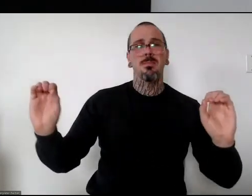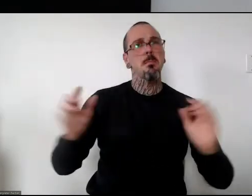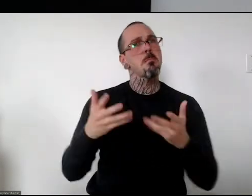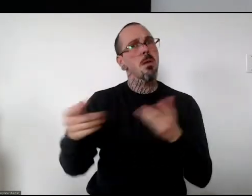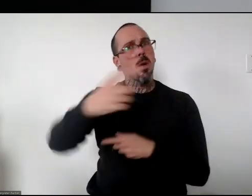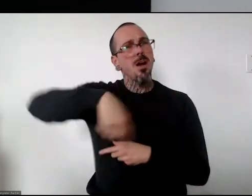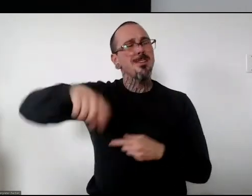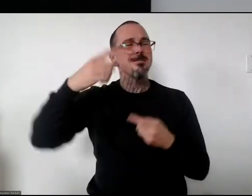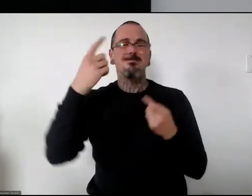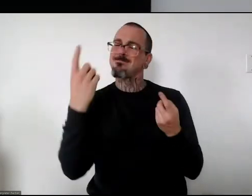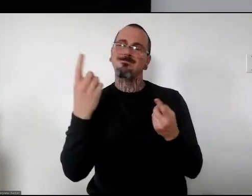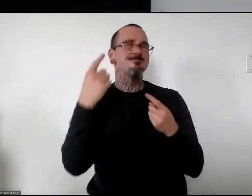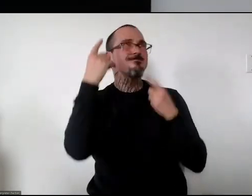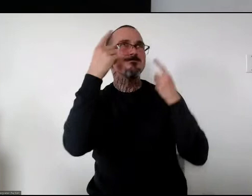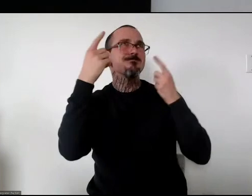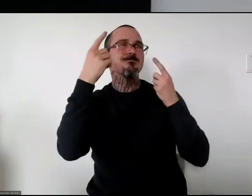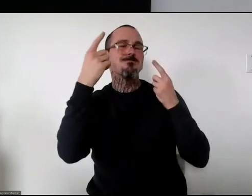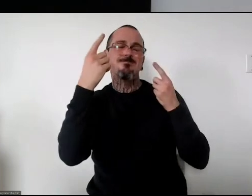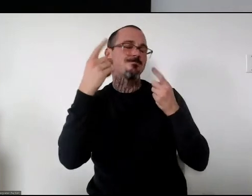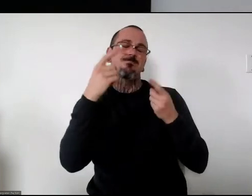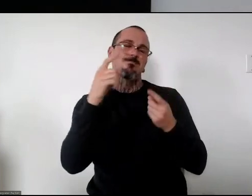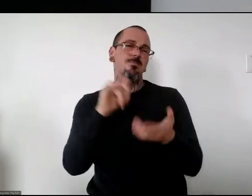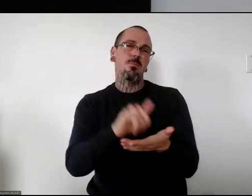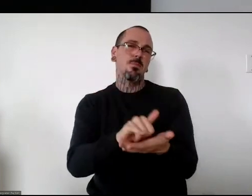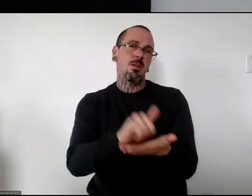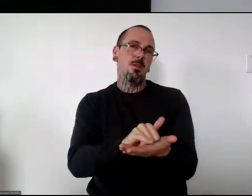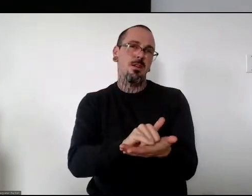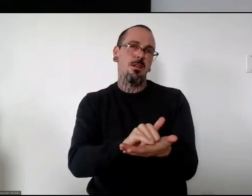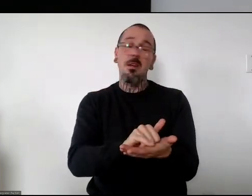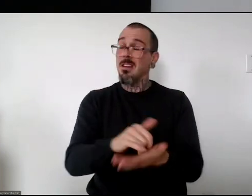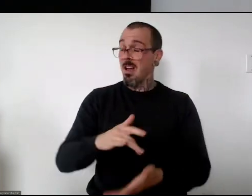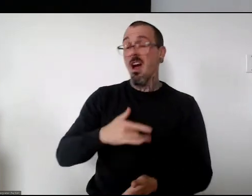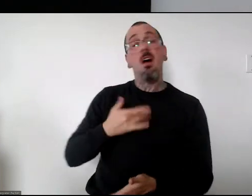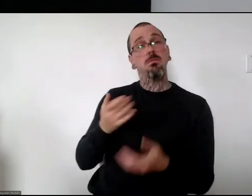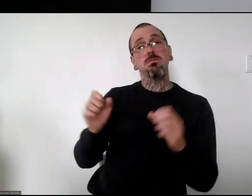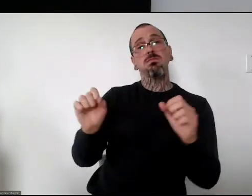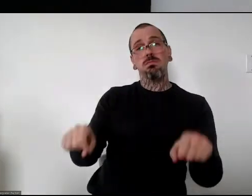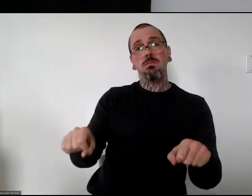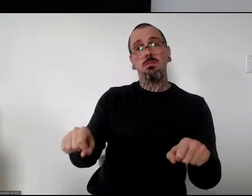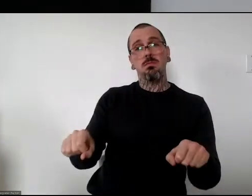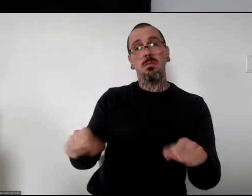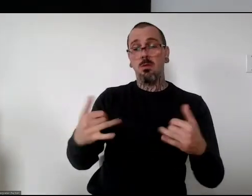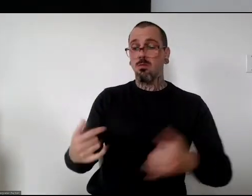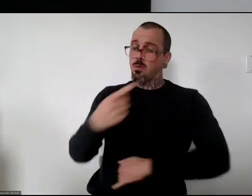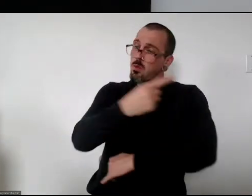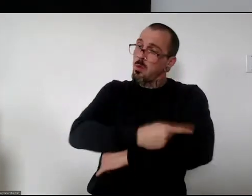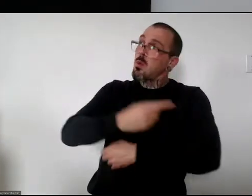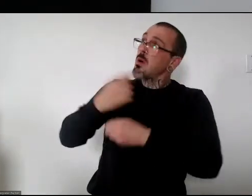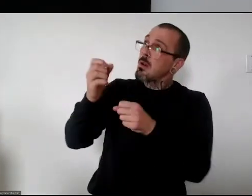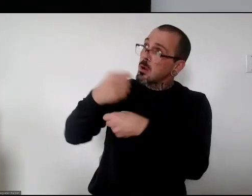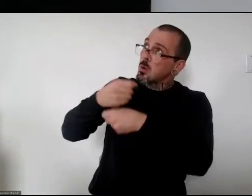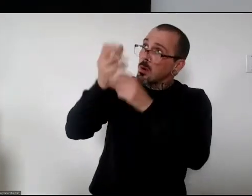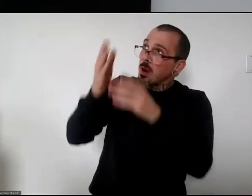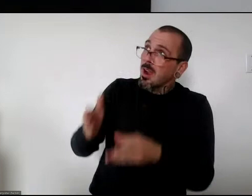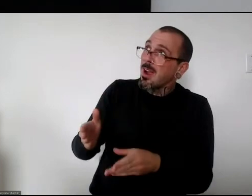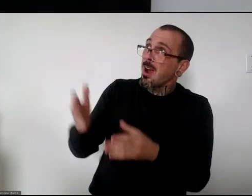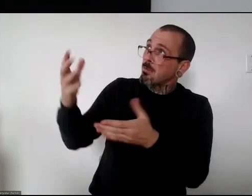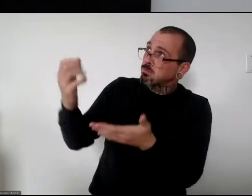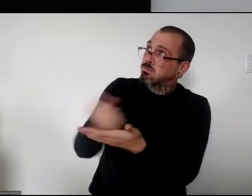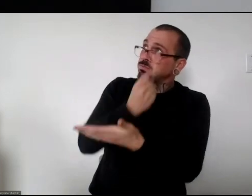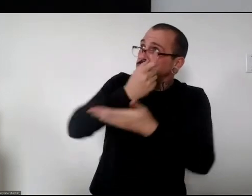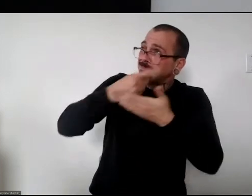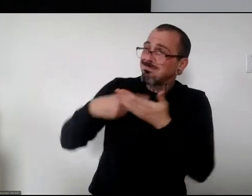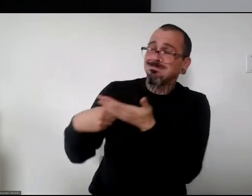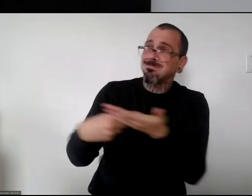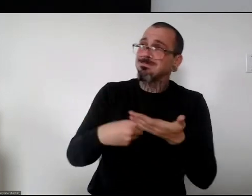it could happen. Creator, we need to start the conversation today, and we need to continue to educate and start